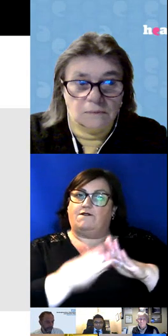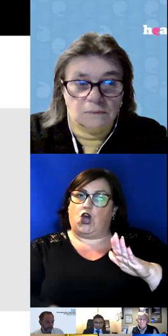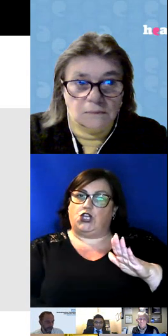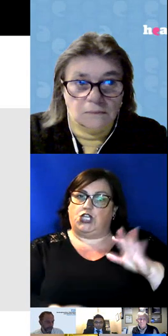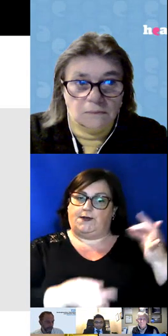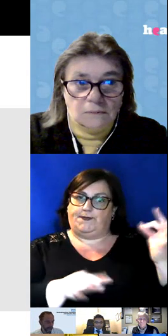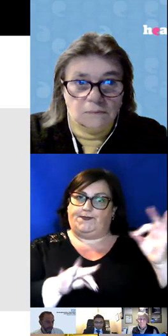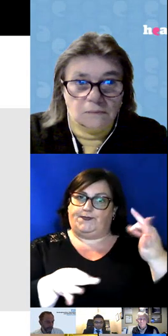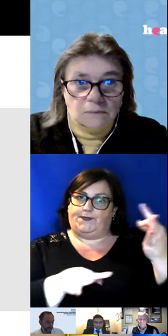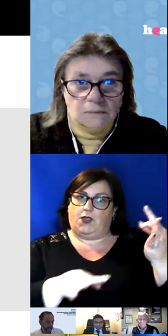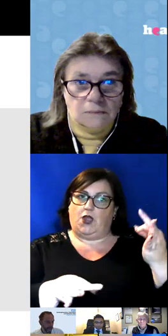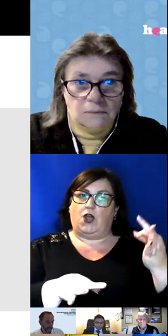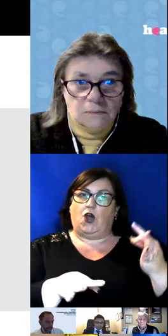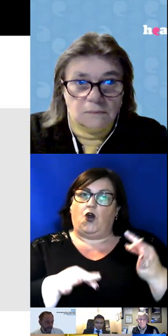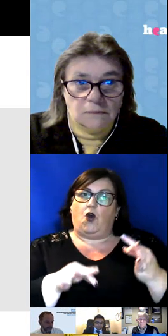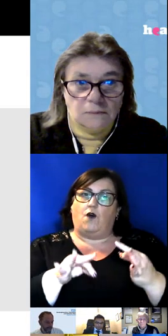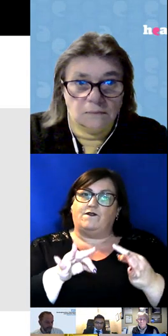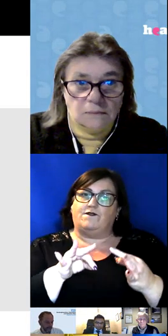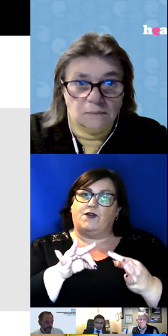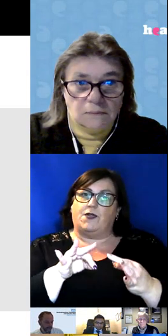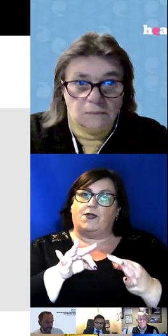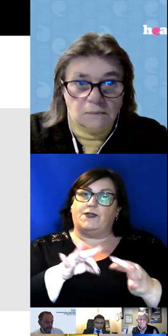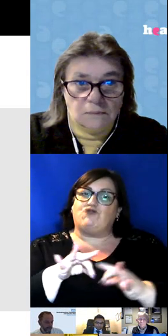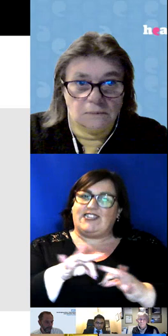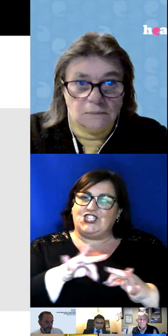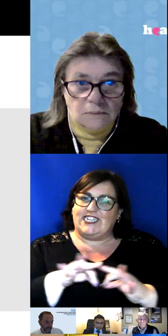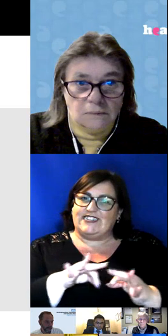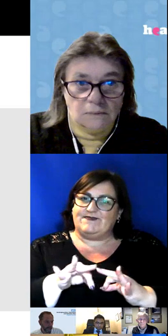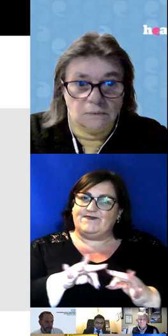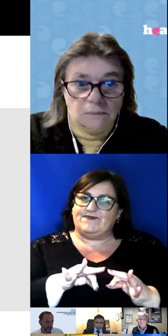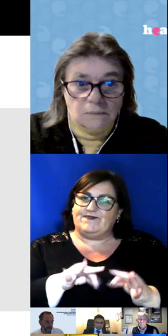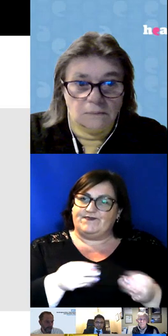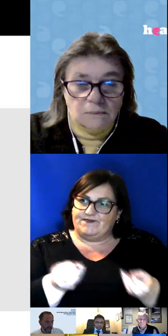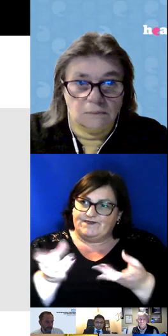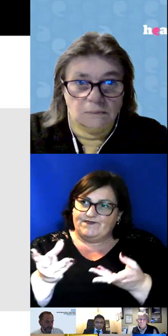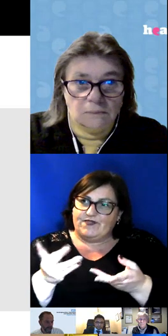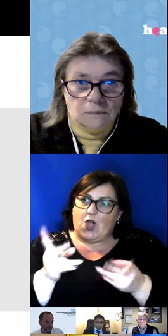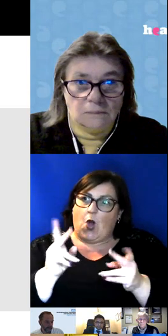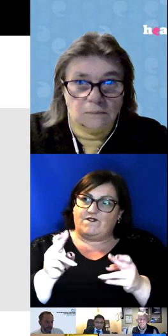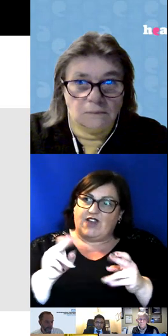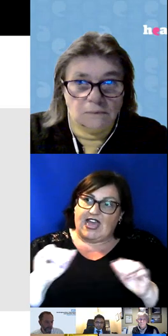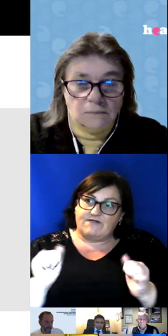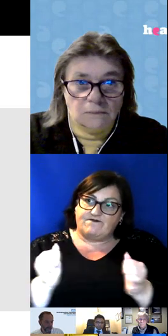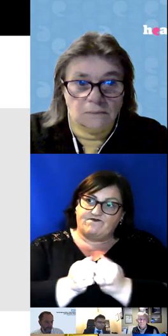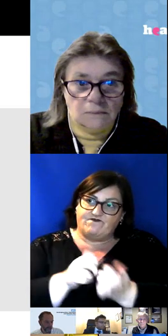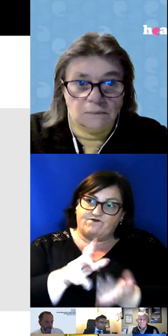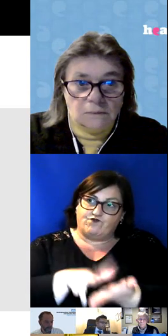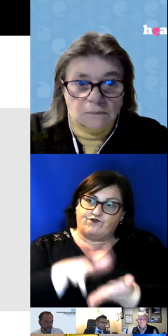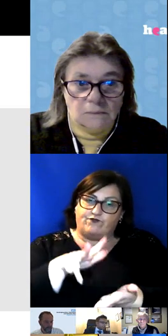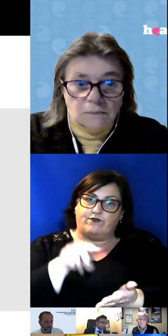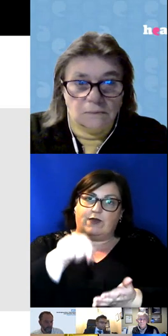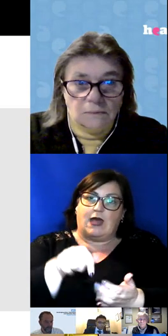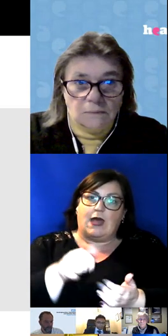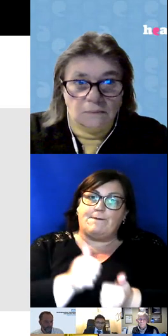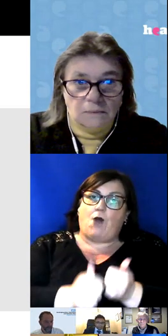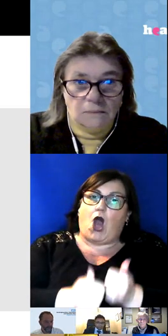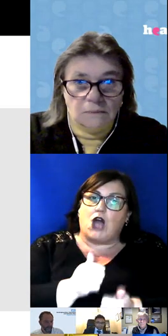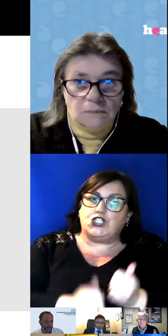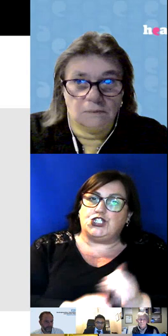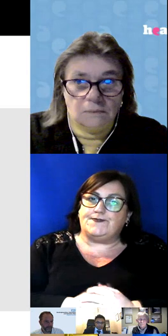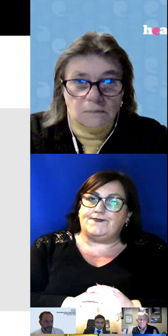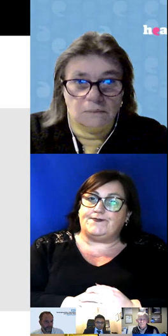Care Partnership to consider and hopefully sign off in March, at which point, again, this will become a